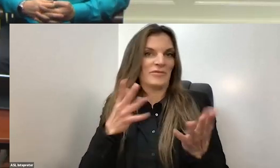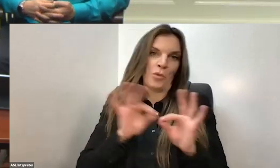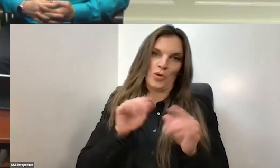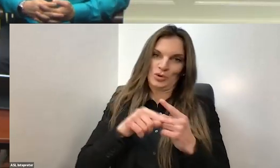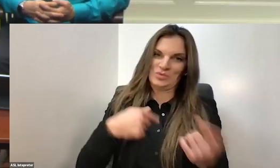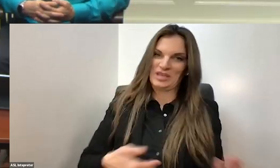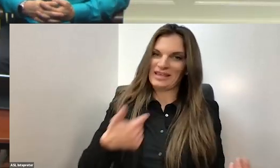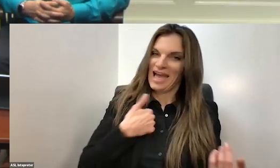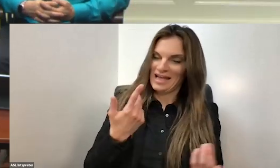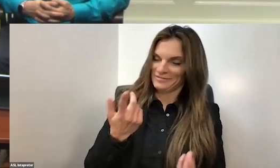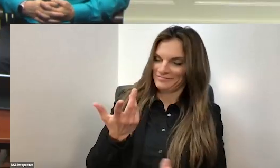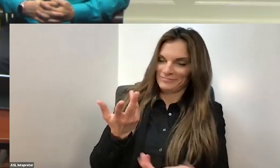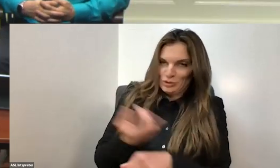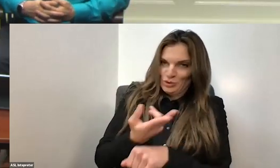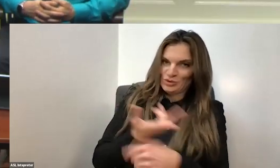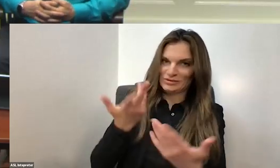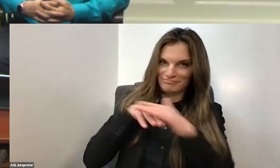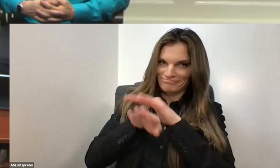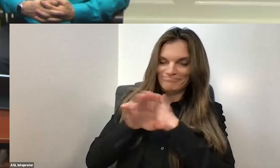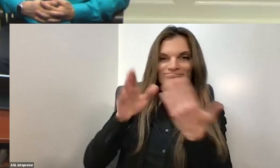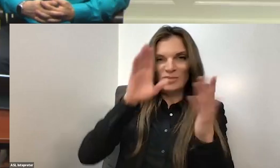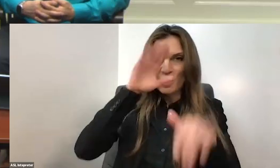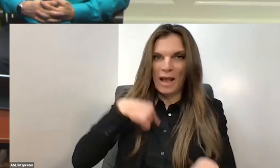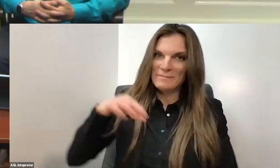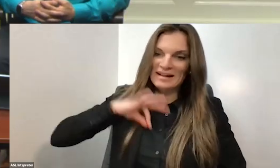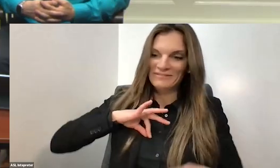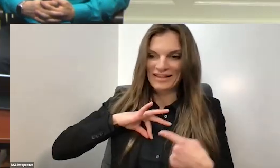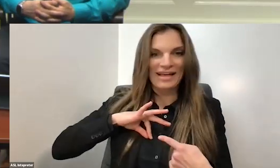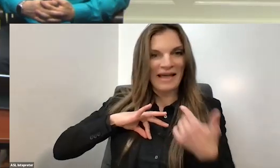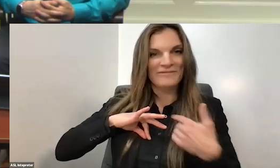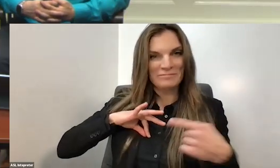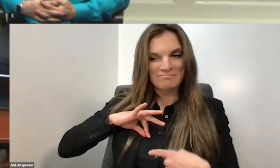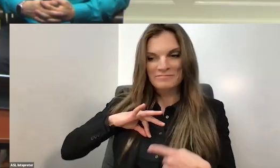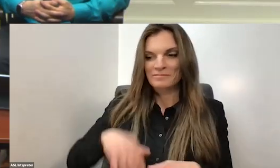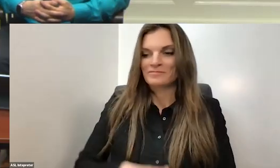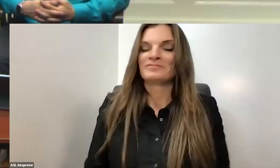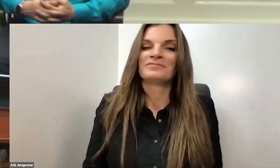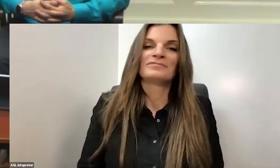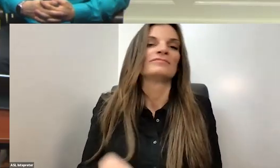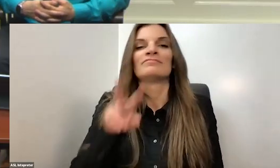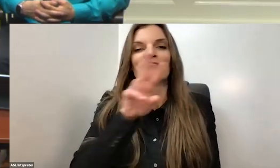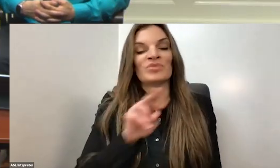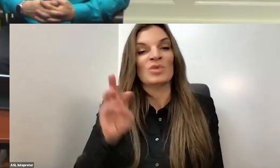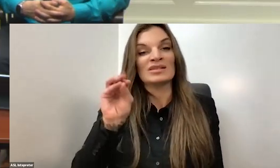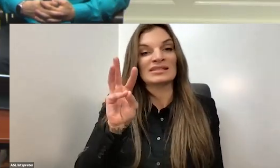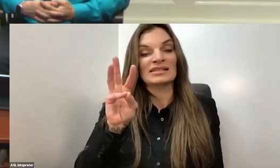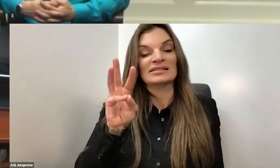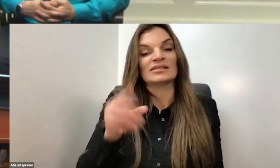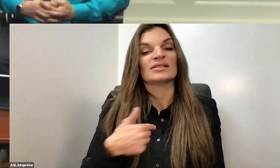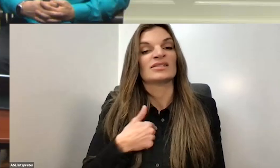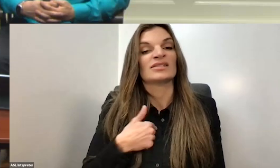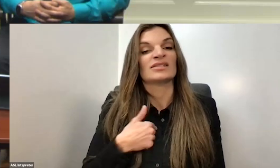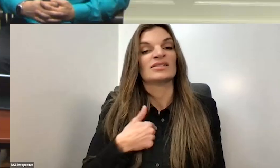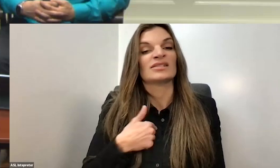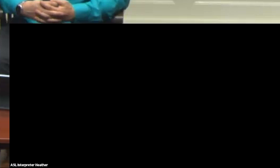end user, consumer, and benefactor of it. But in 2006, I quit my job. At the